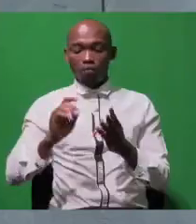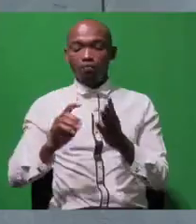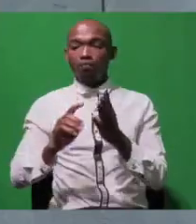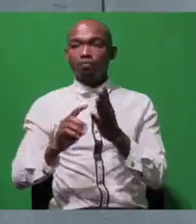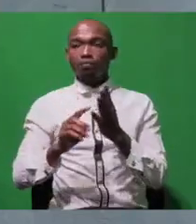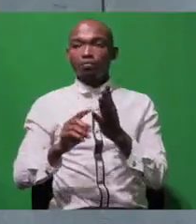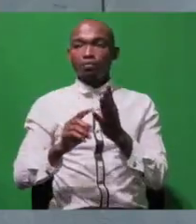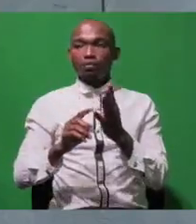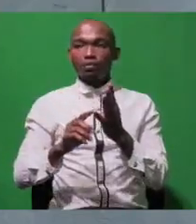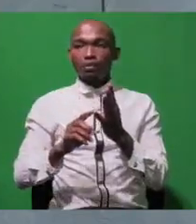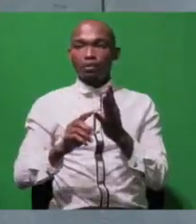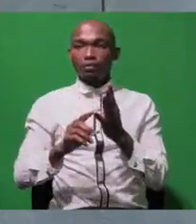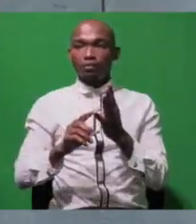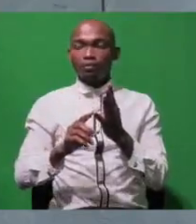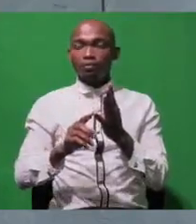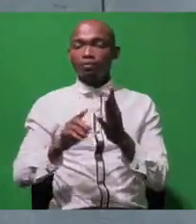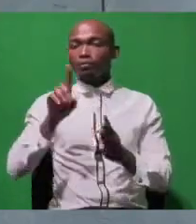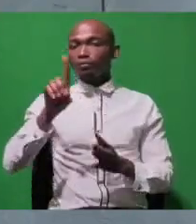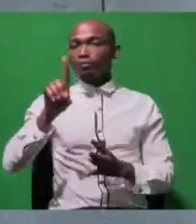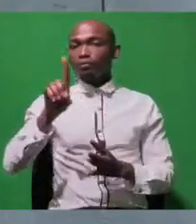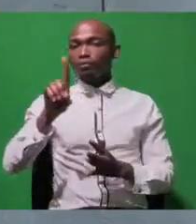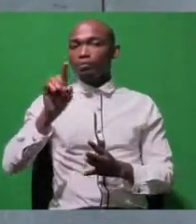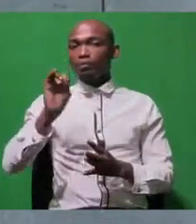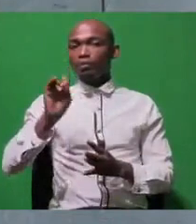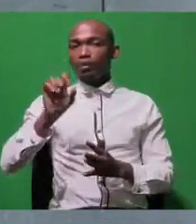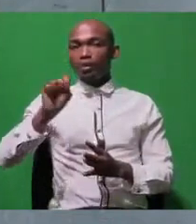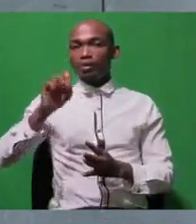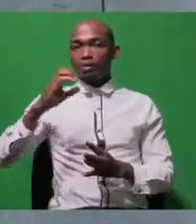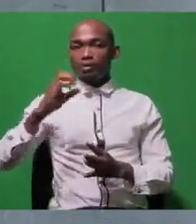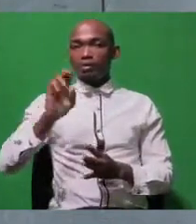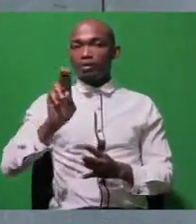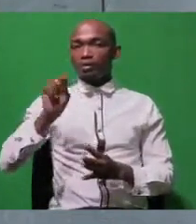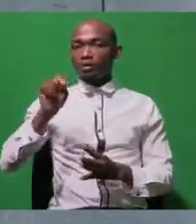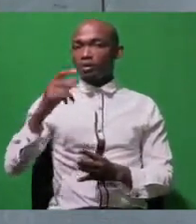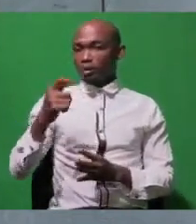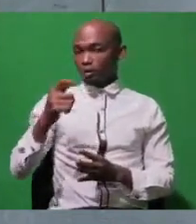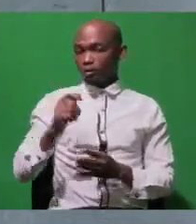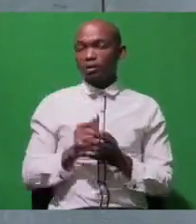Then you put that discount.